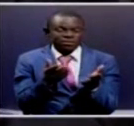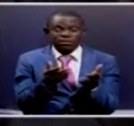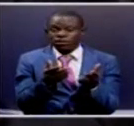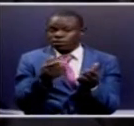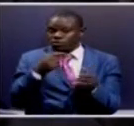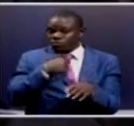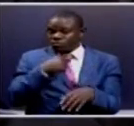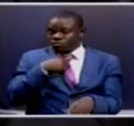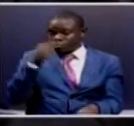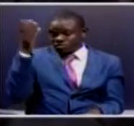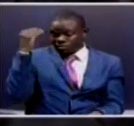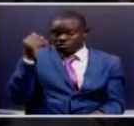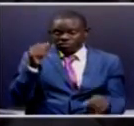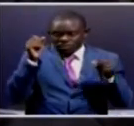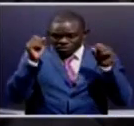the NCC,